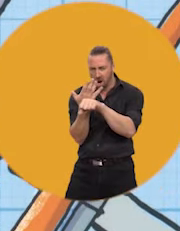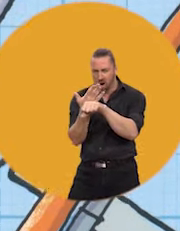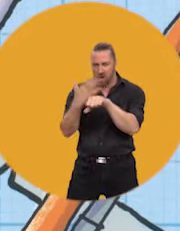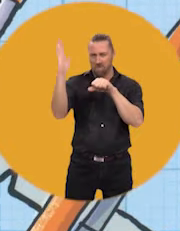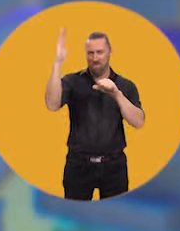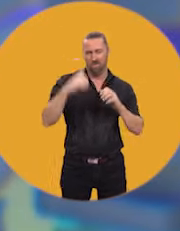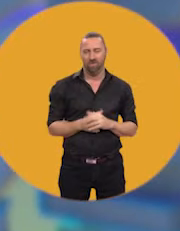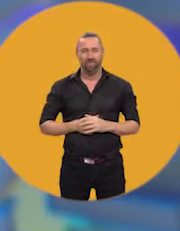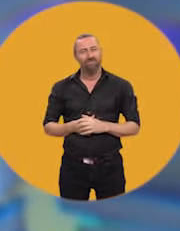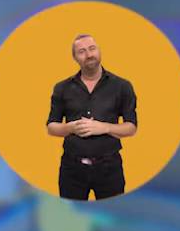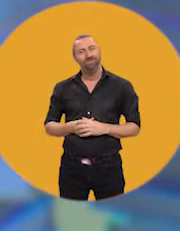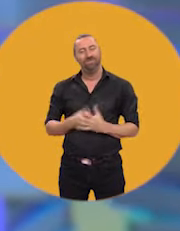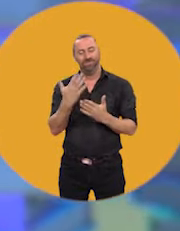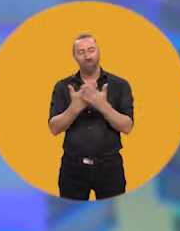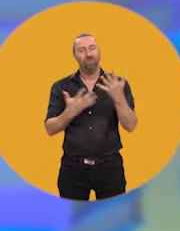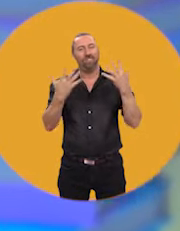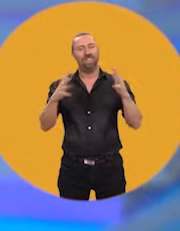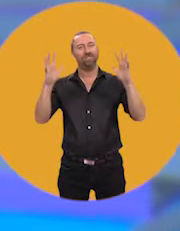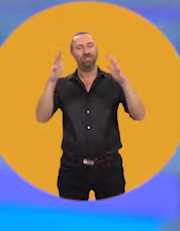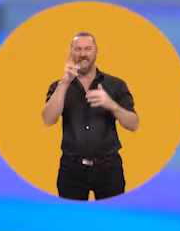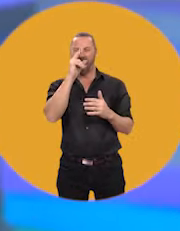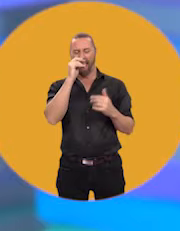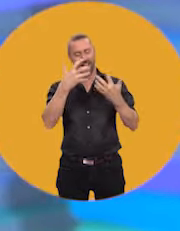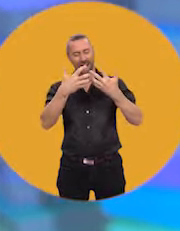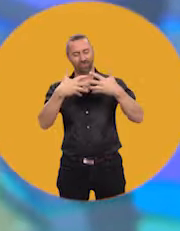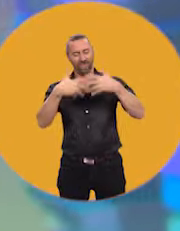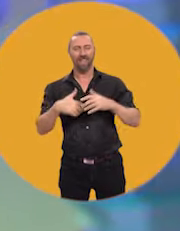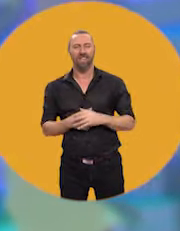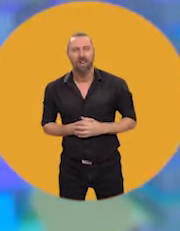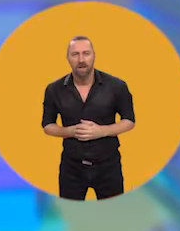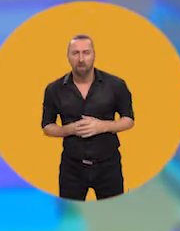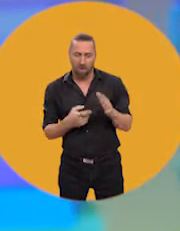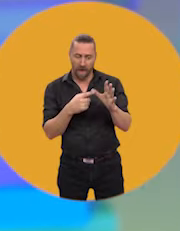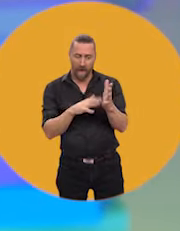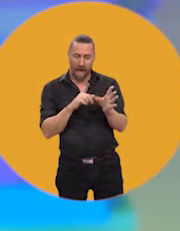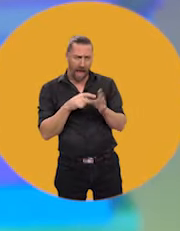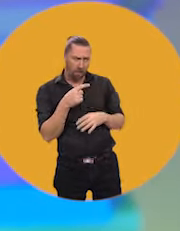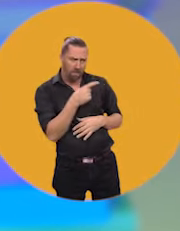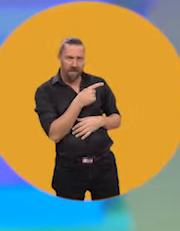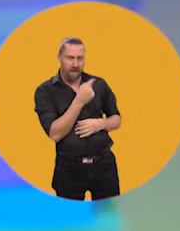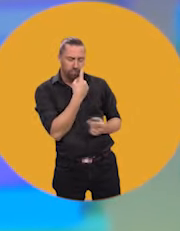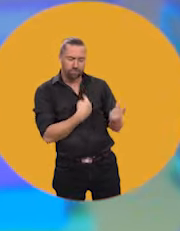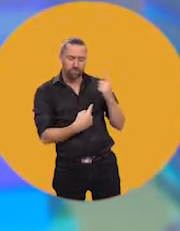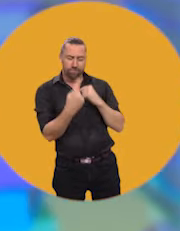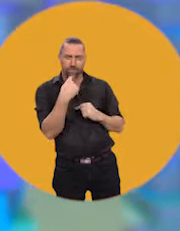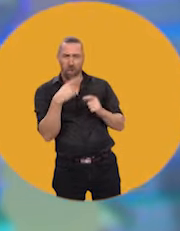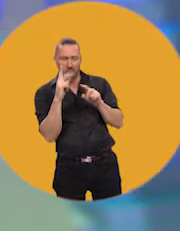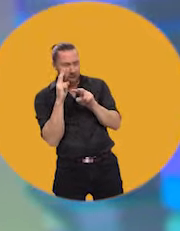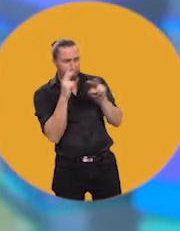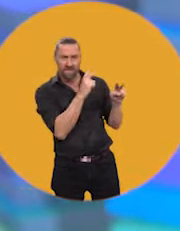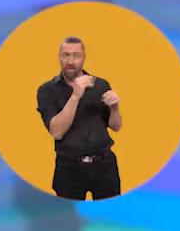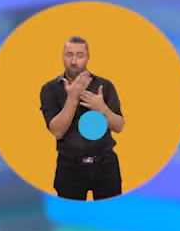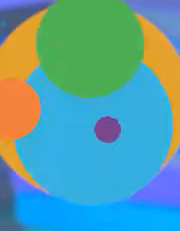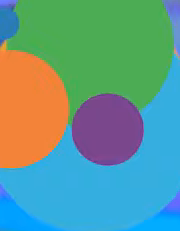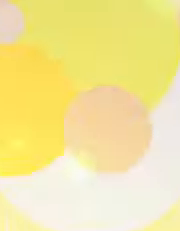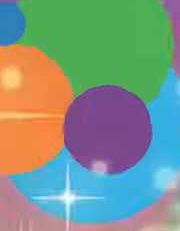make. And that's the end of our story, young engineers. I wonder if Amy can think of anything to talk about from